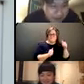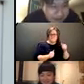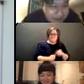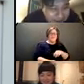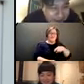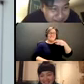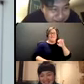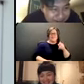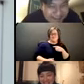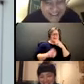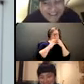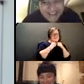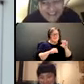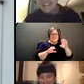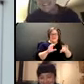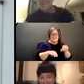everything.